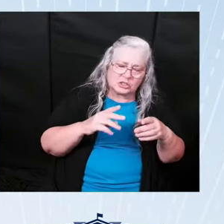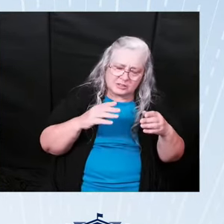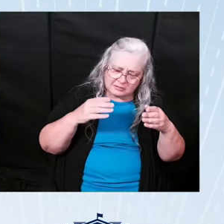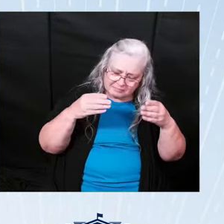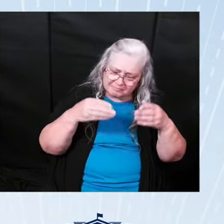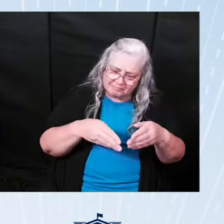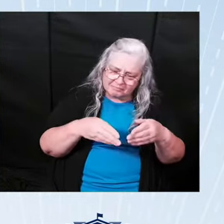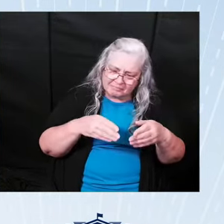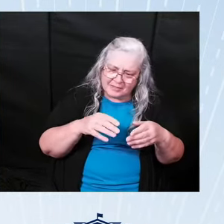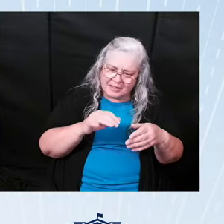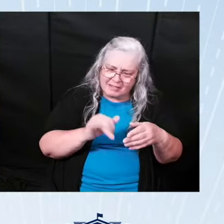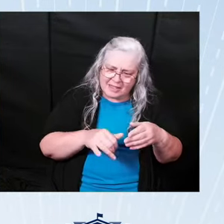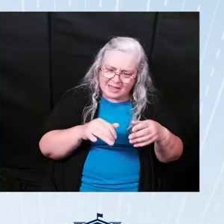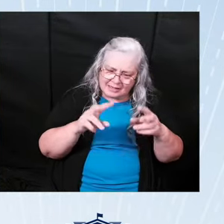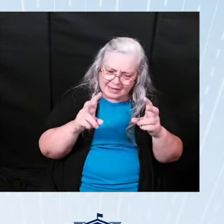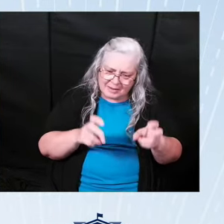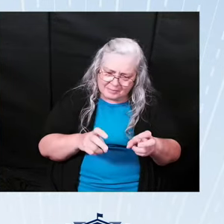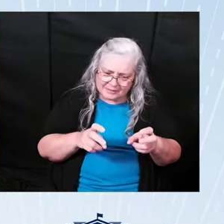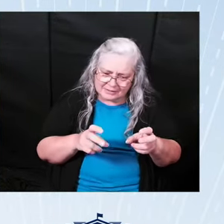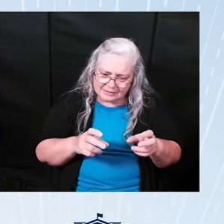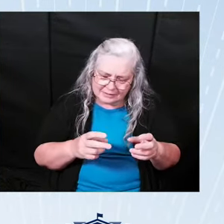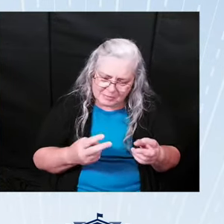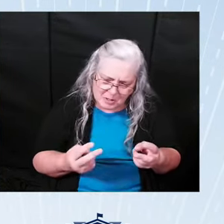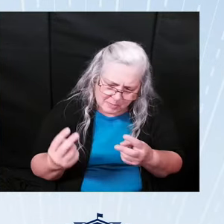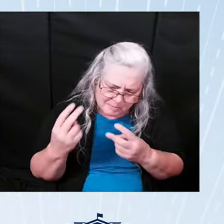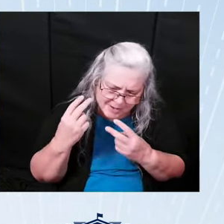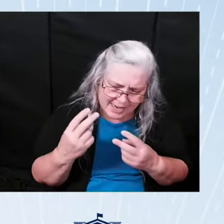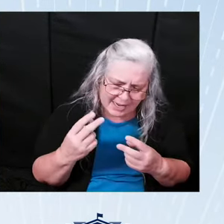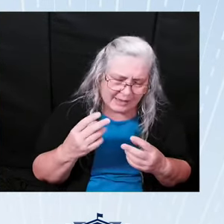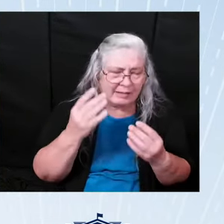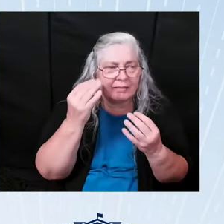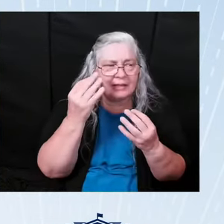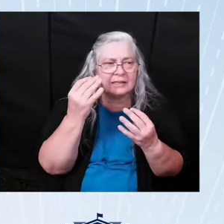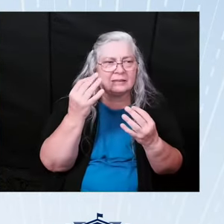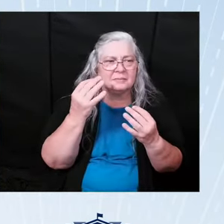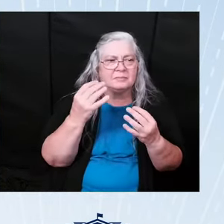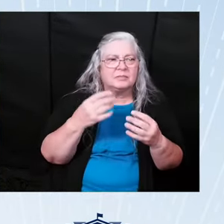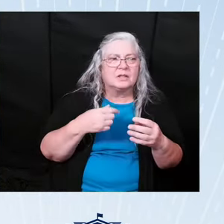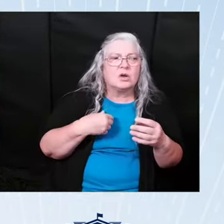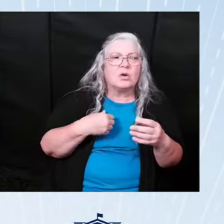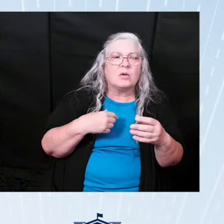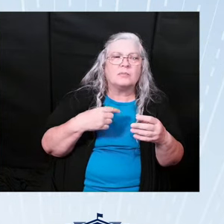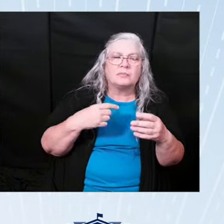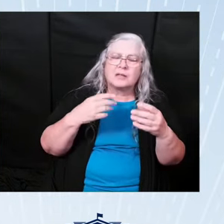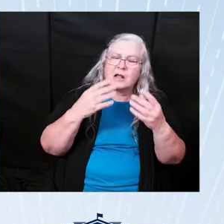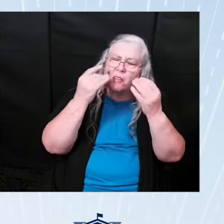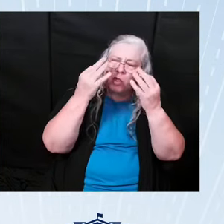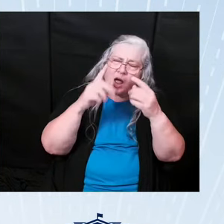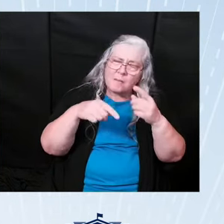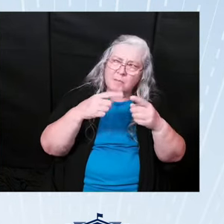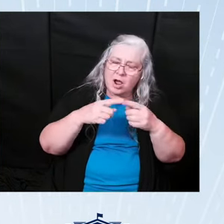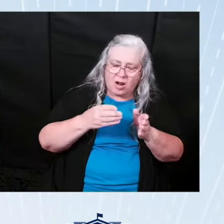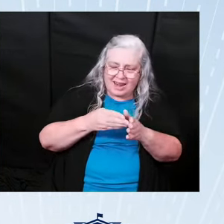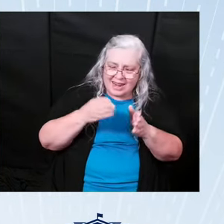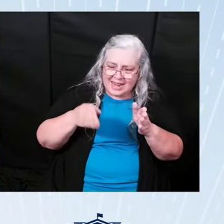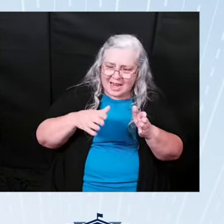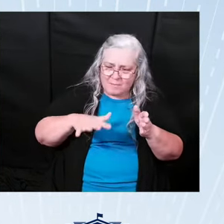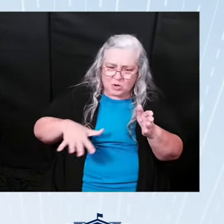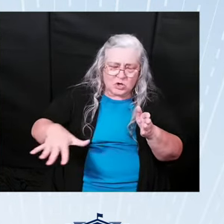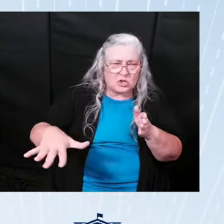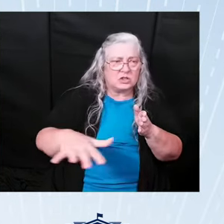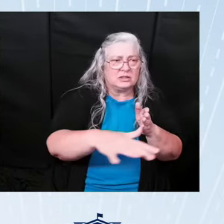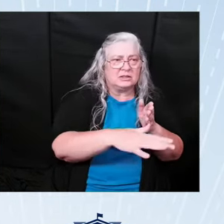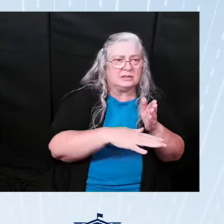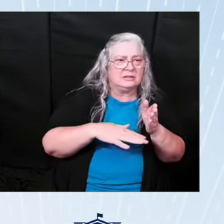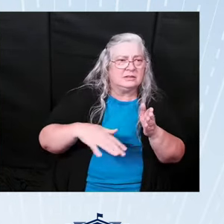it by neighborhoods, recognizing each neighborhood has different challenges. I thought about it by watersheds, nature's boundary, when the